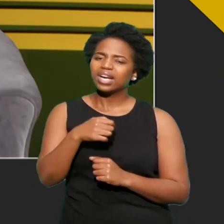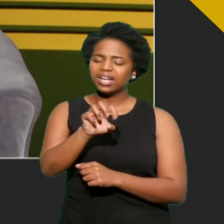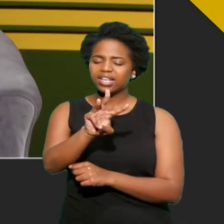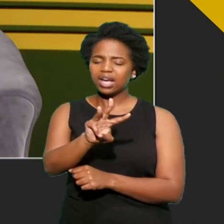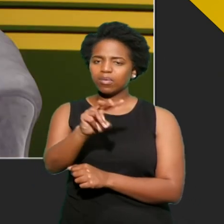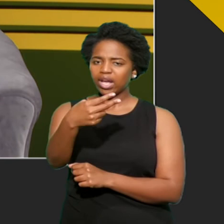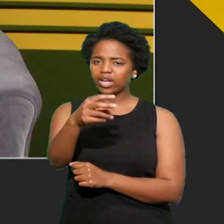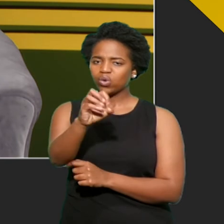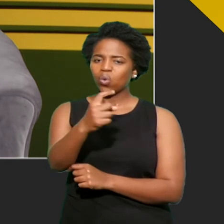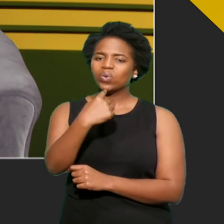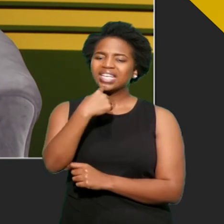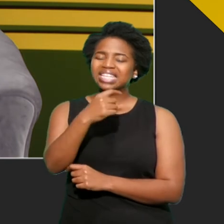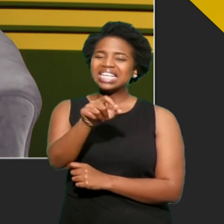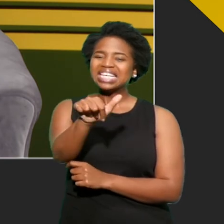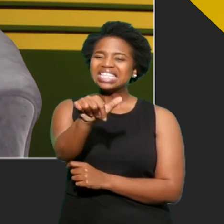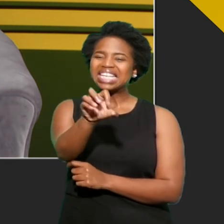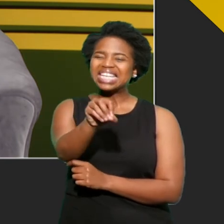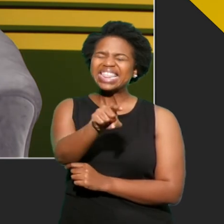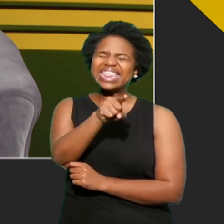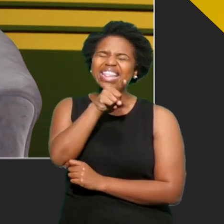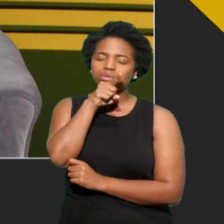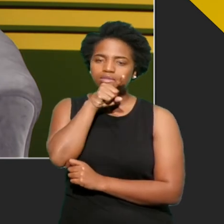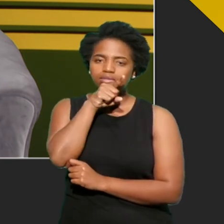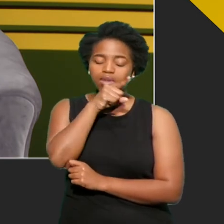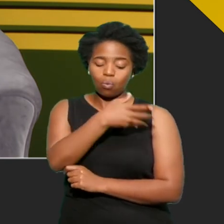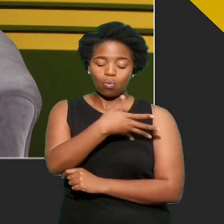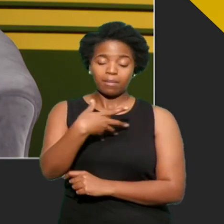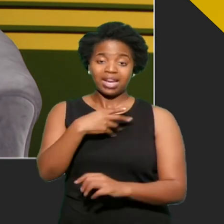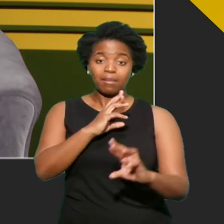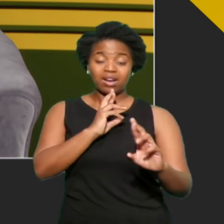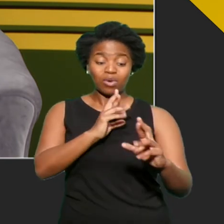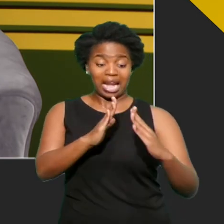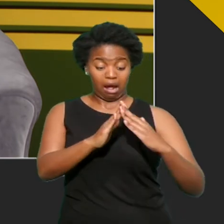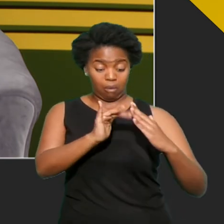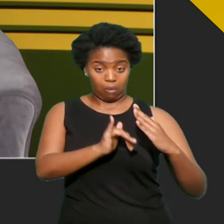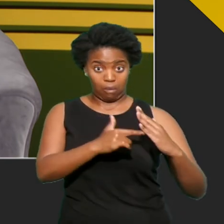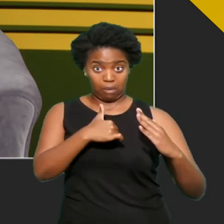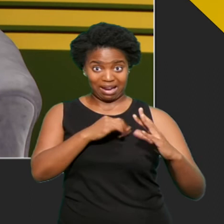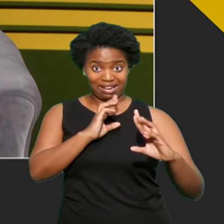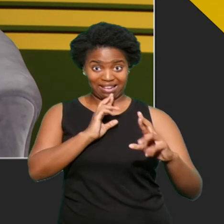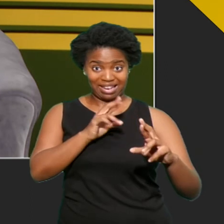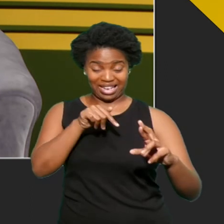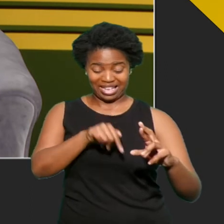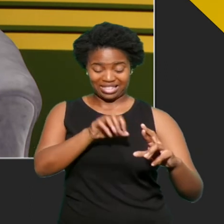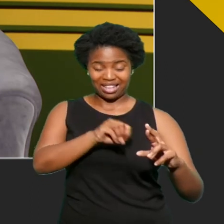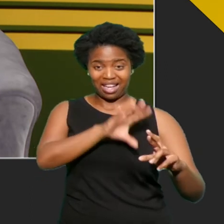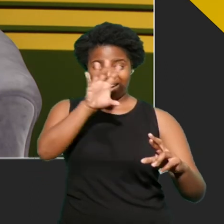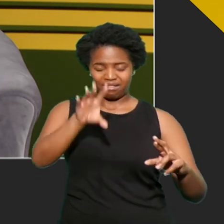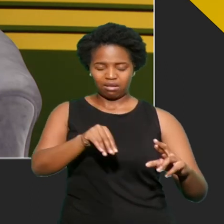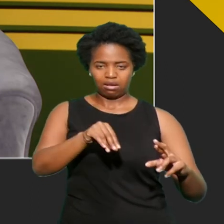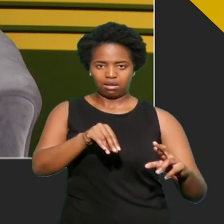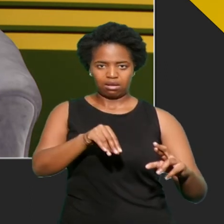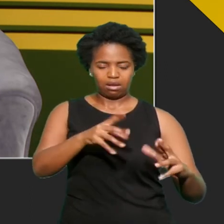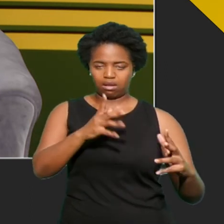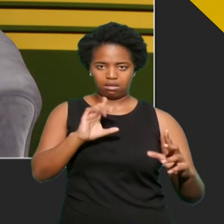WHO reports 60,000 women that are, dealing with gender-based violence in South Africa. How did we